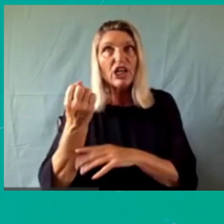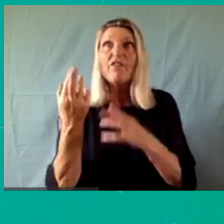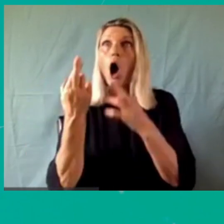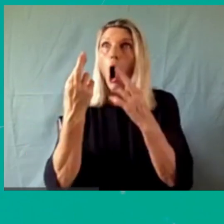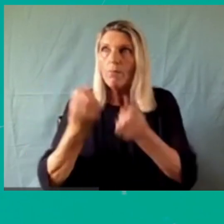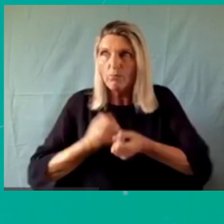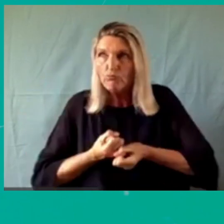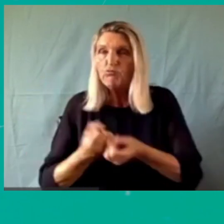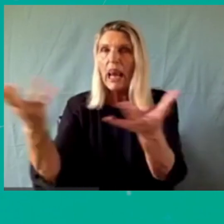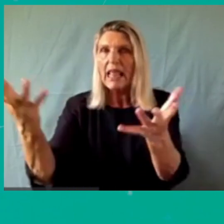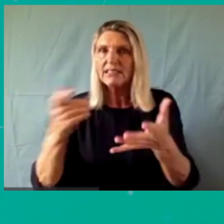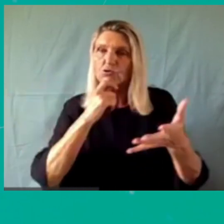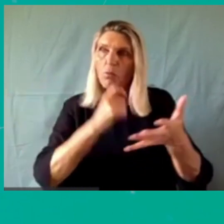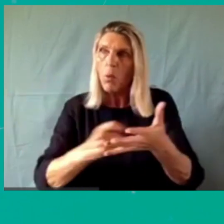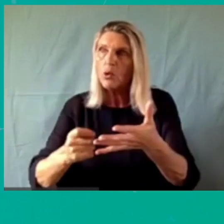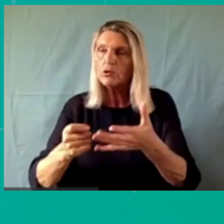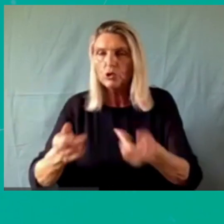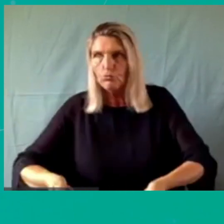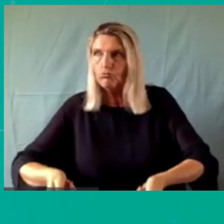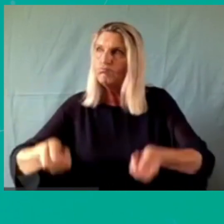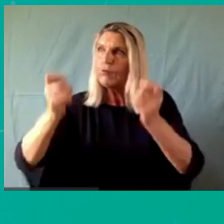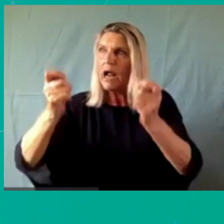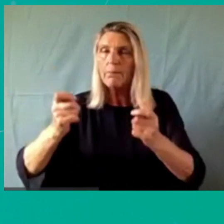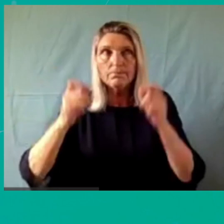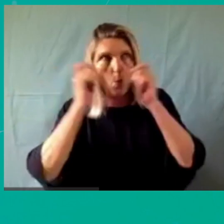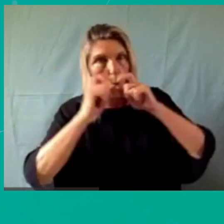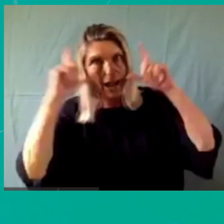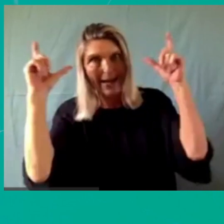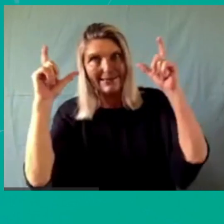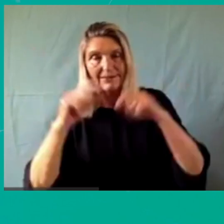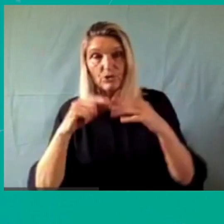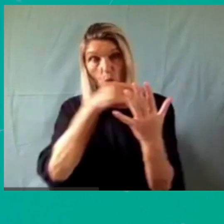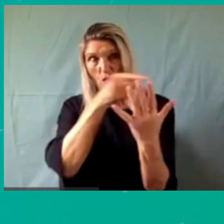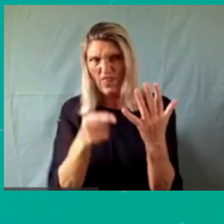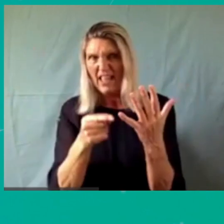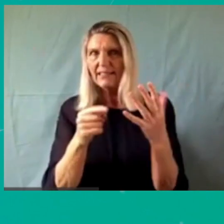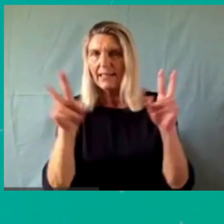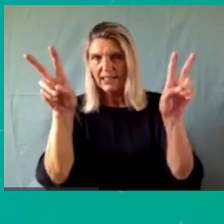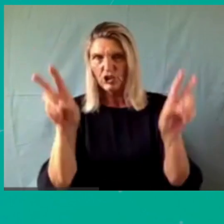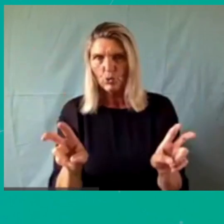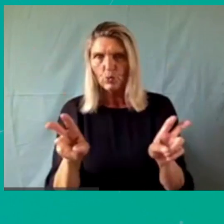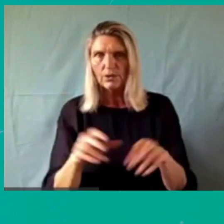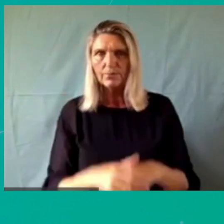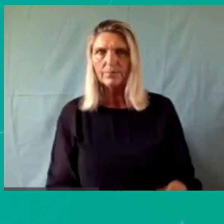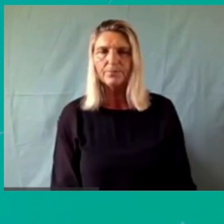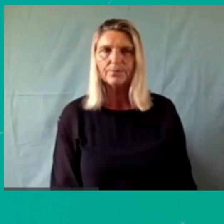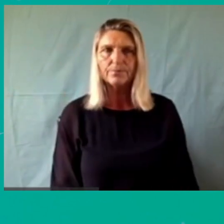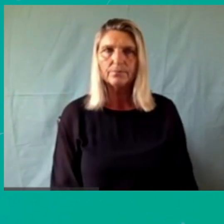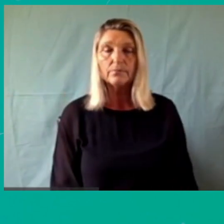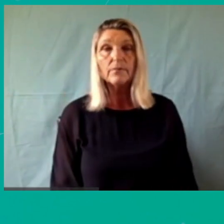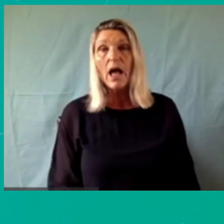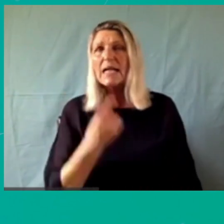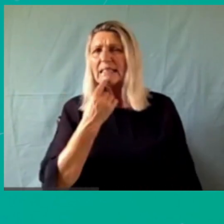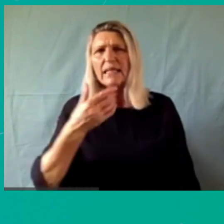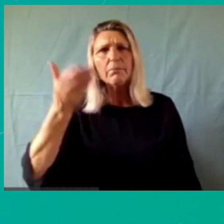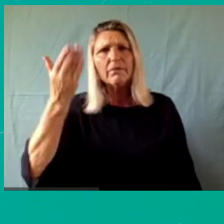reports is to bring greater awareness to the issues. And as I mentioned earlier, that, you know, for too long,